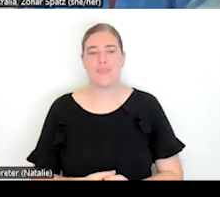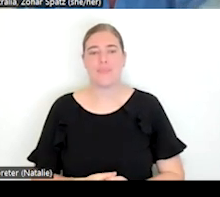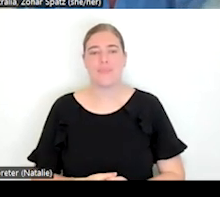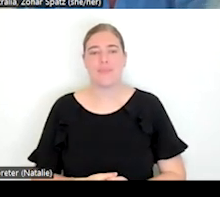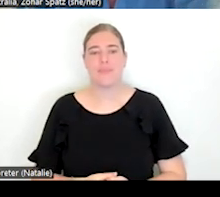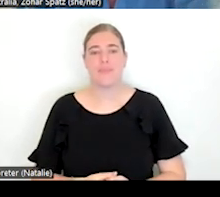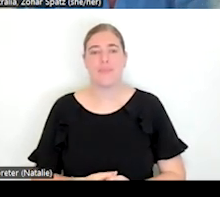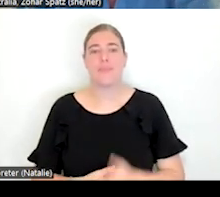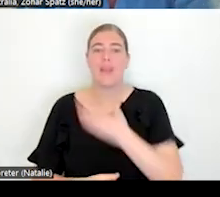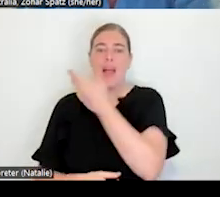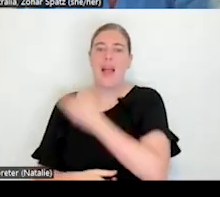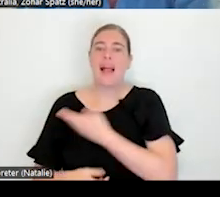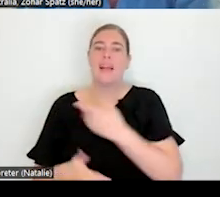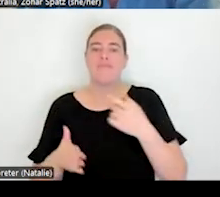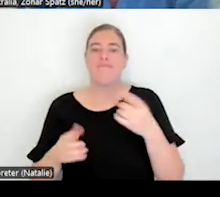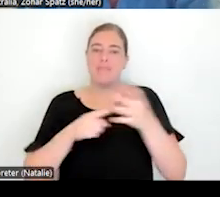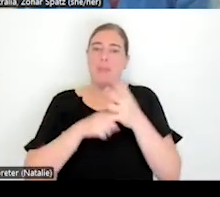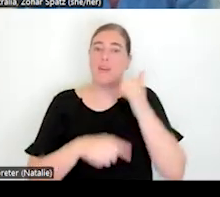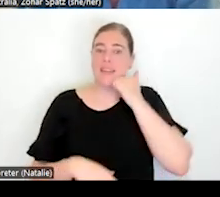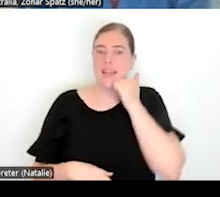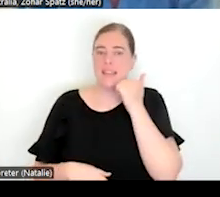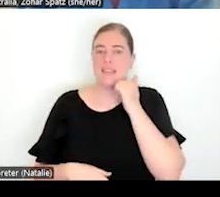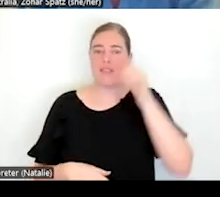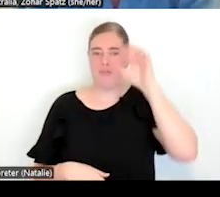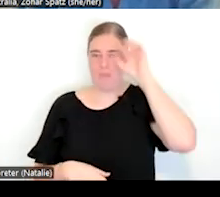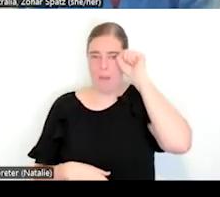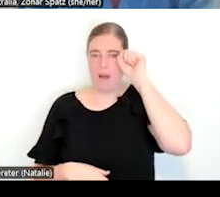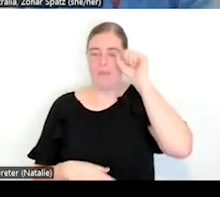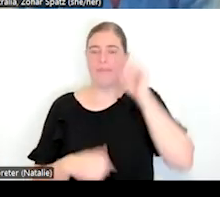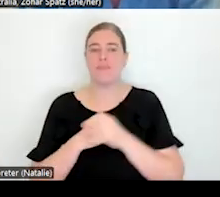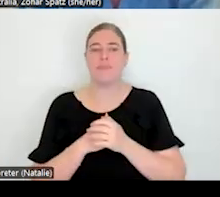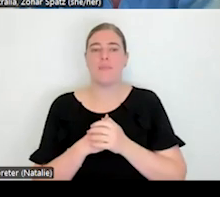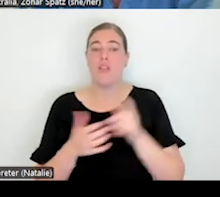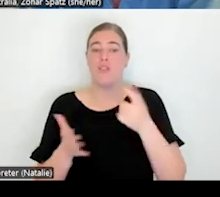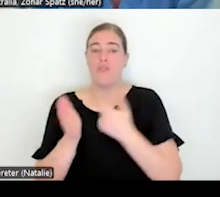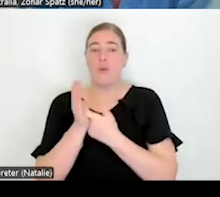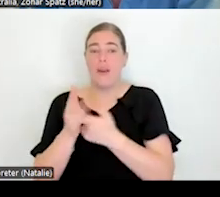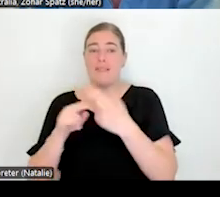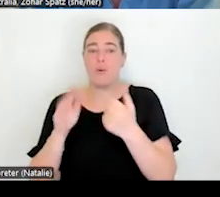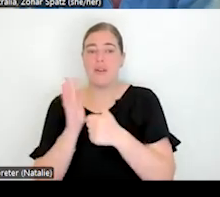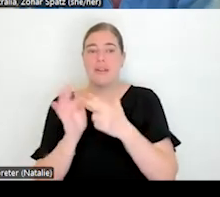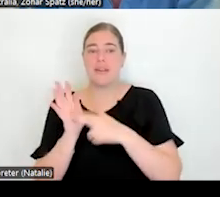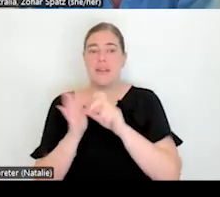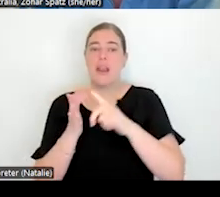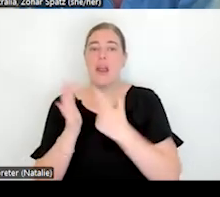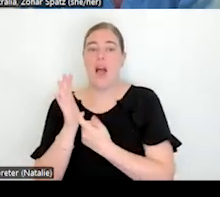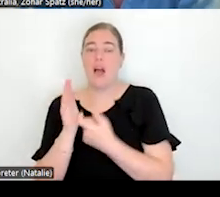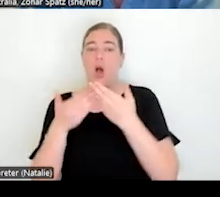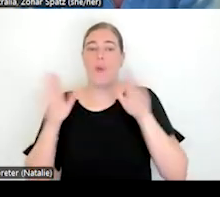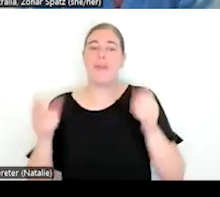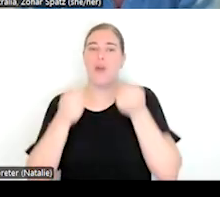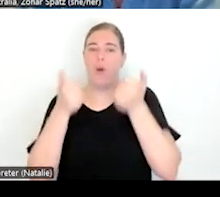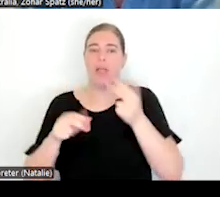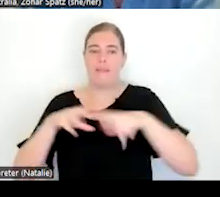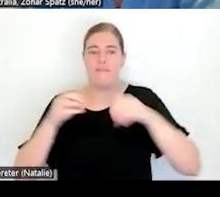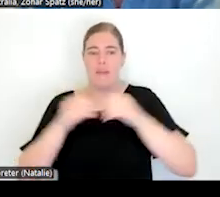Below are some key dates that you can see for both tenders. The request for tender opens, which is early February